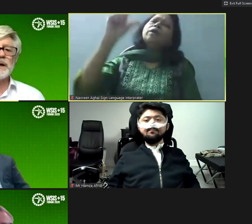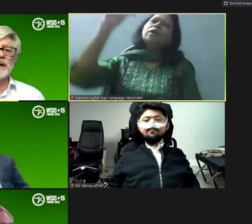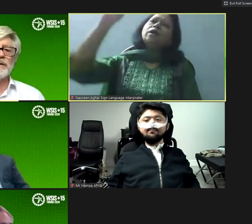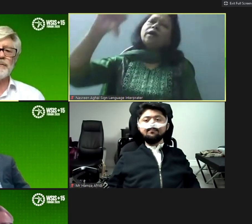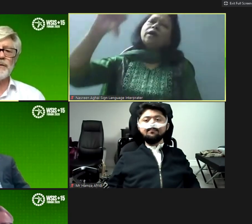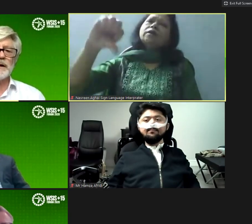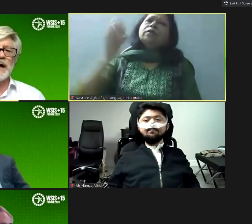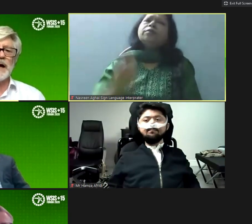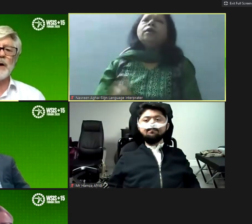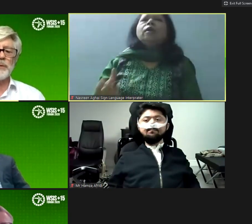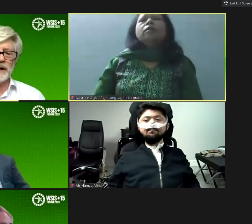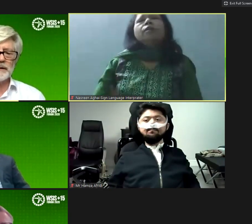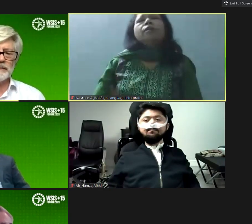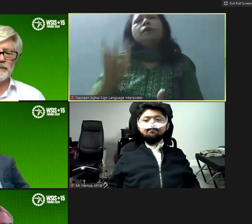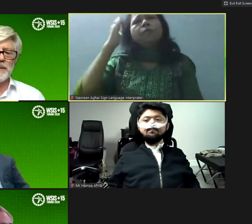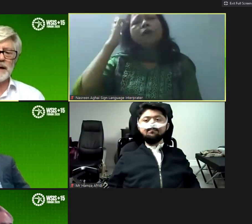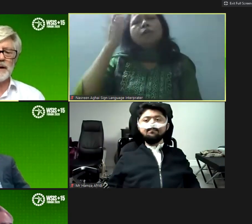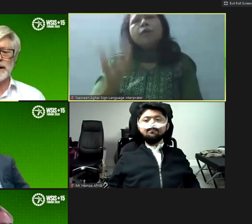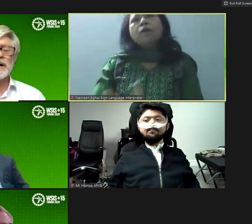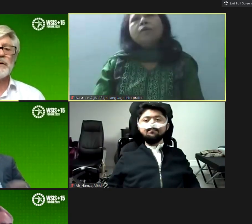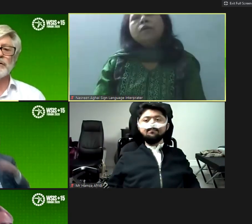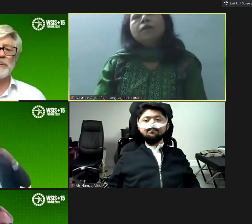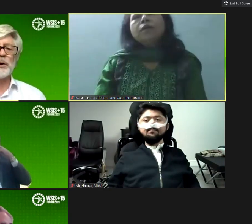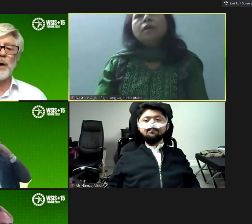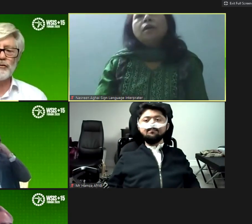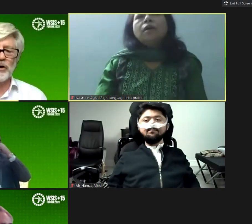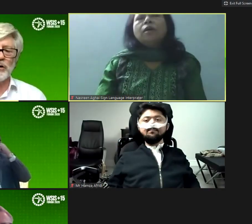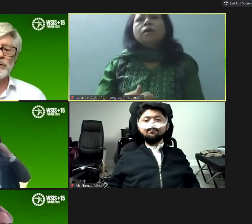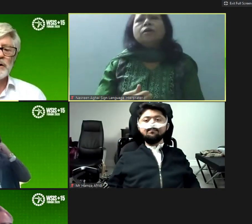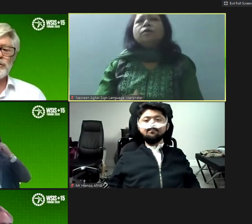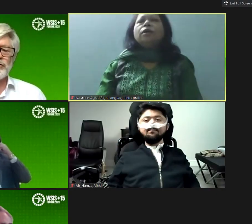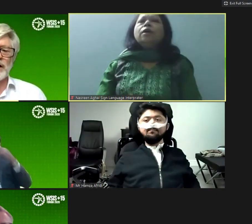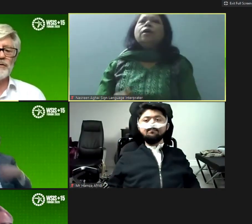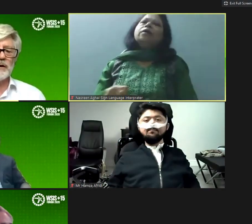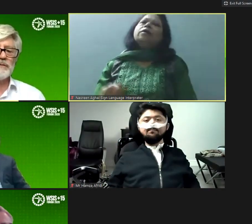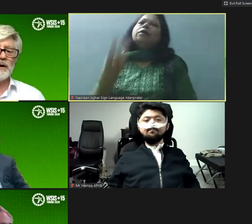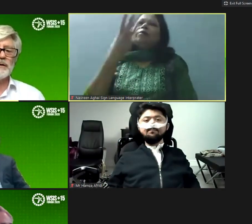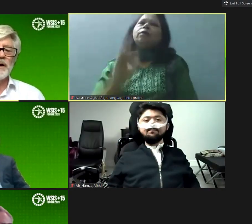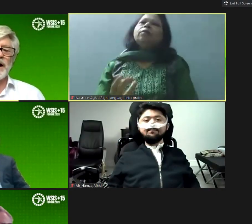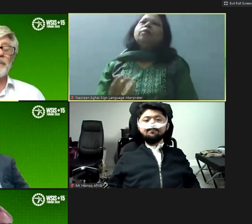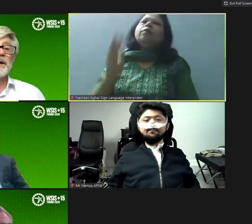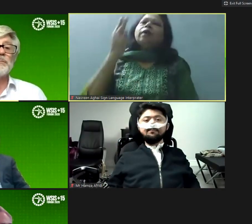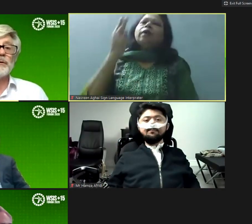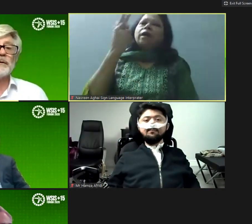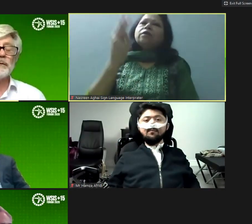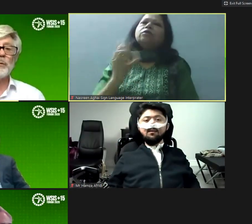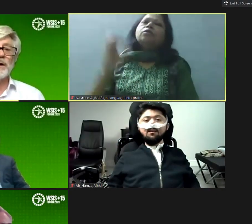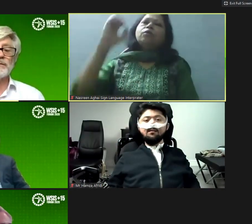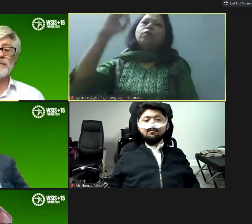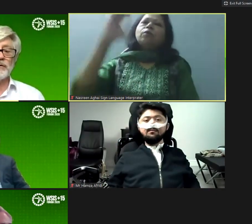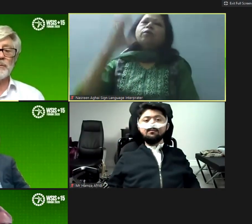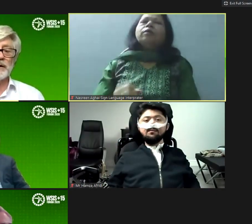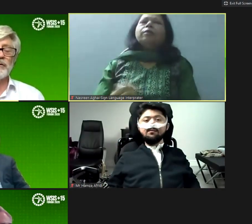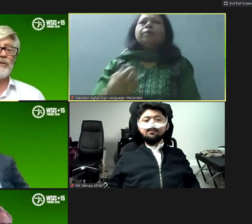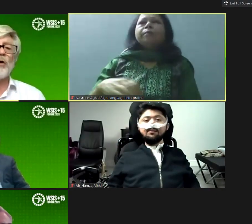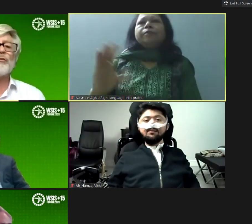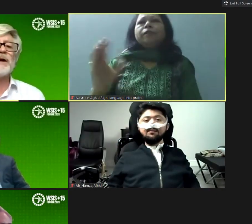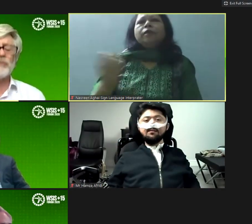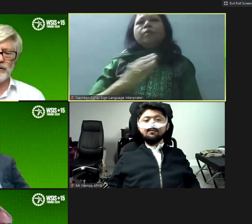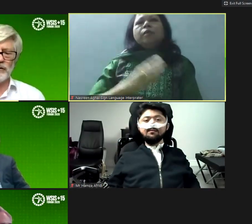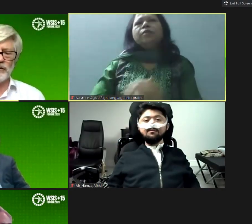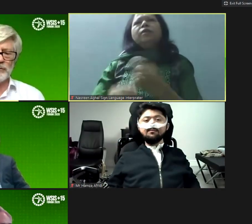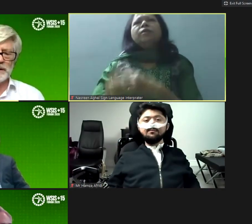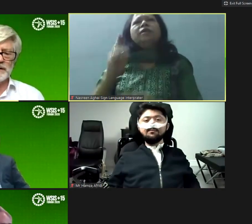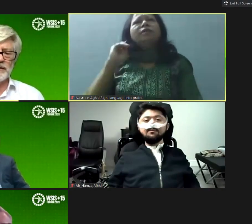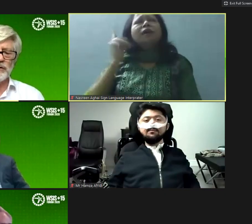Right at the beginning of the outbreak of the pandemic, the WHO suggested that people with disabilities, a whole